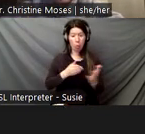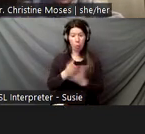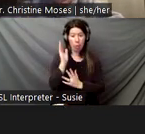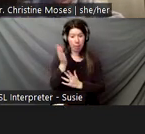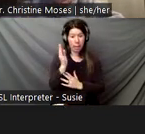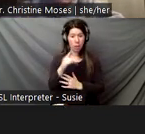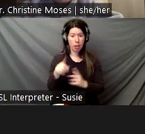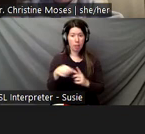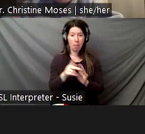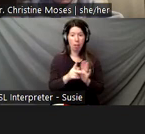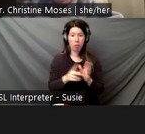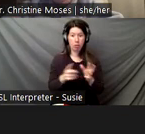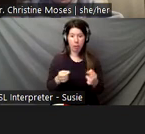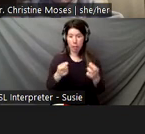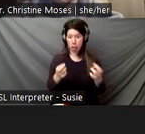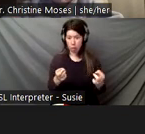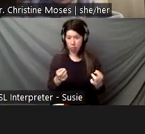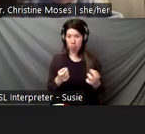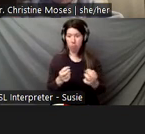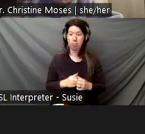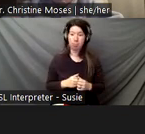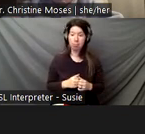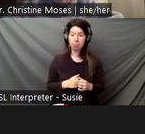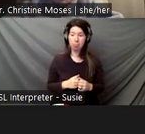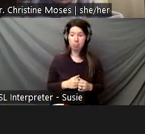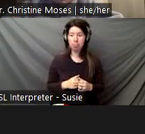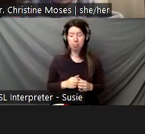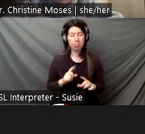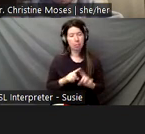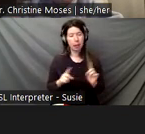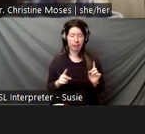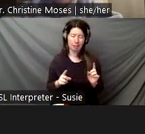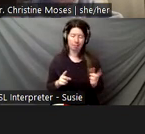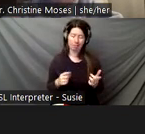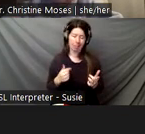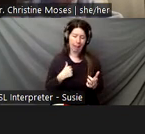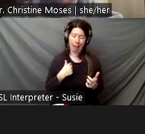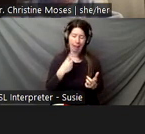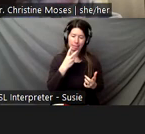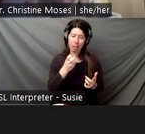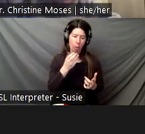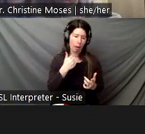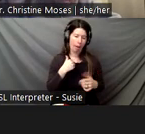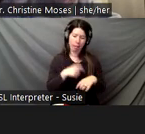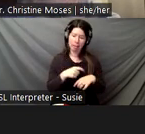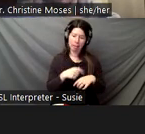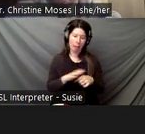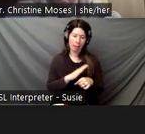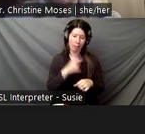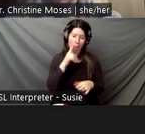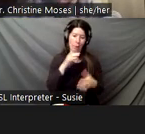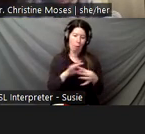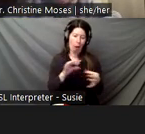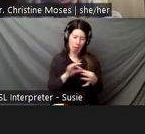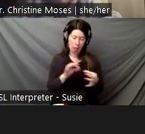policy recommendations, and then, but we likely will not have time to make comment on it, but then